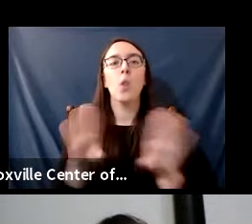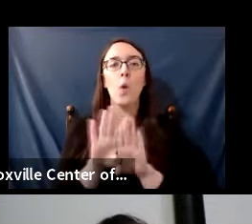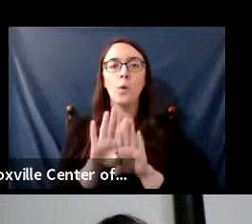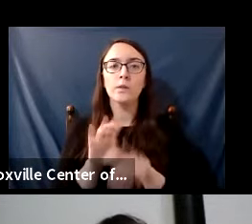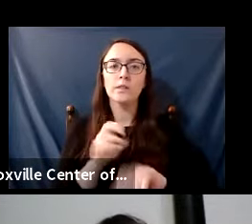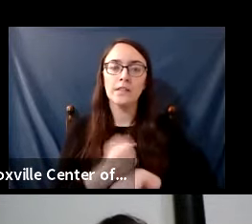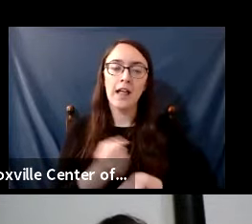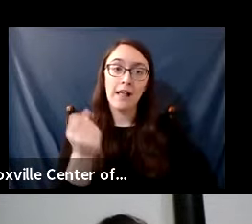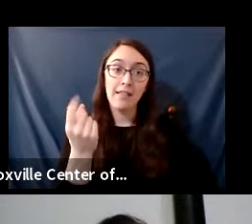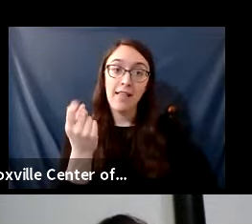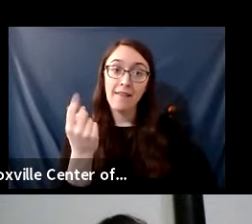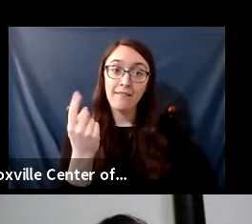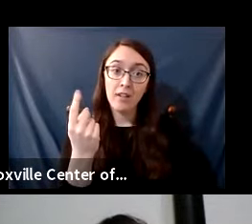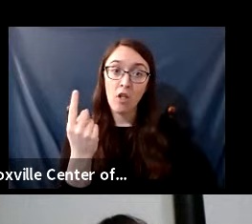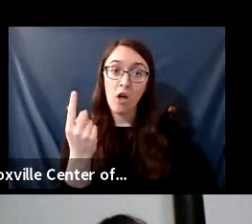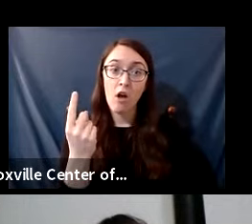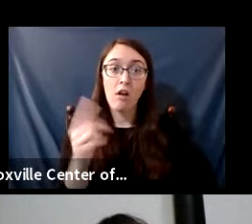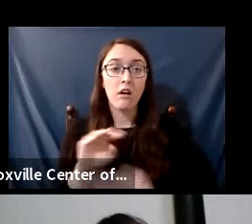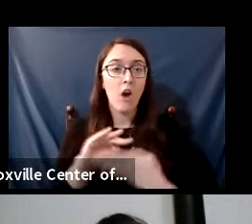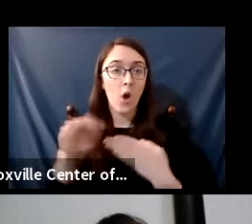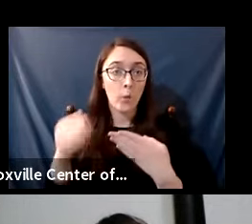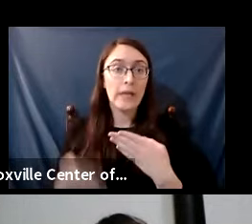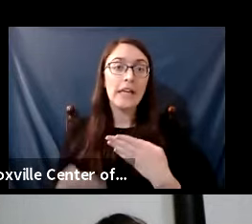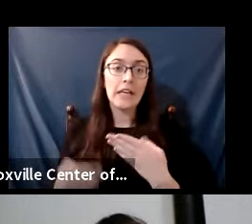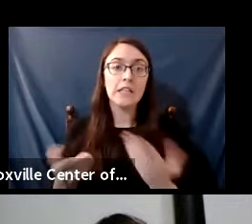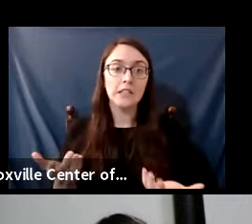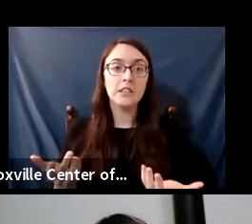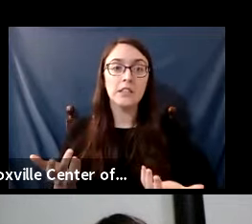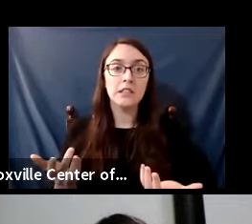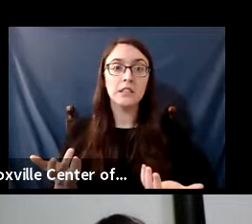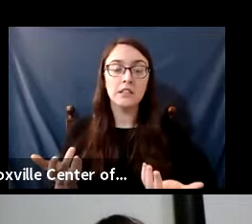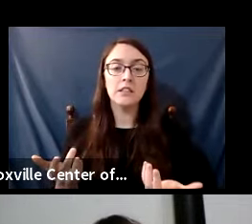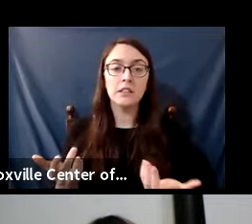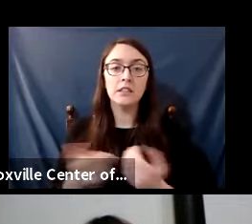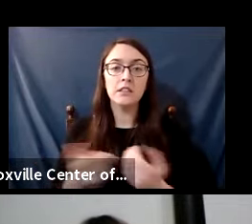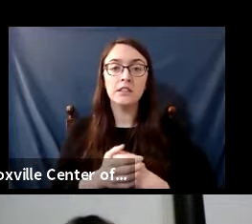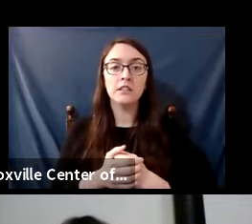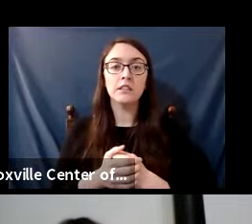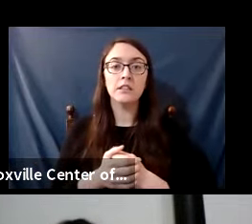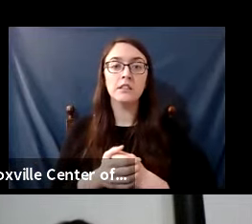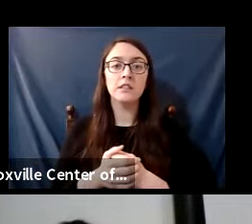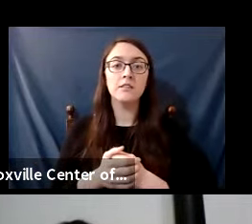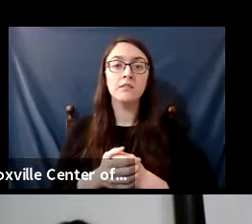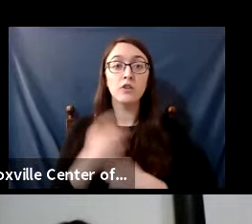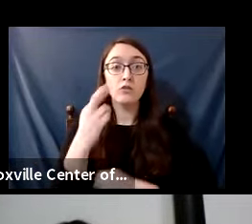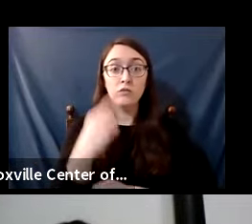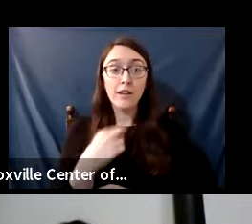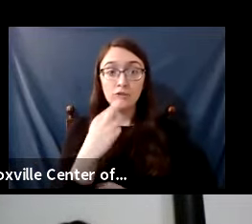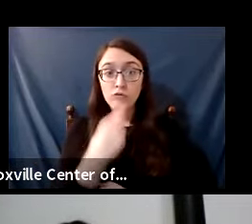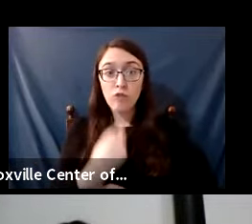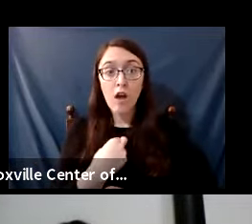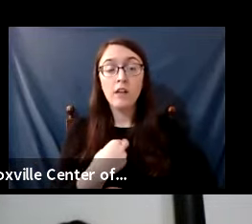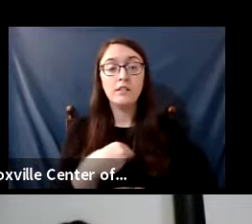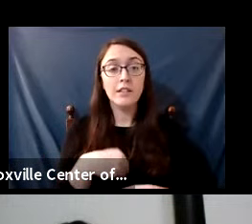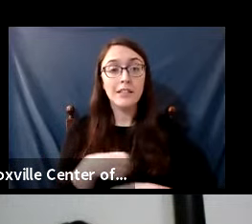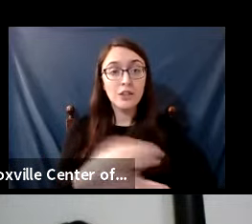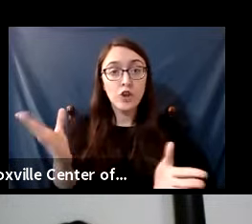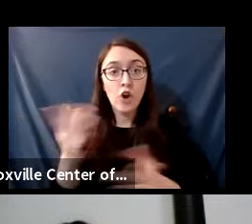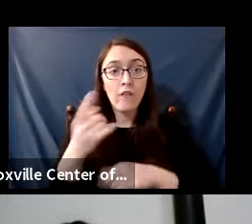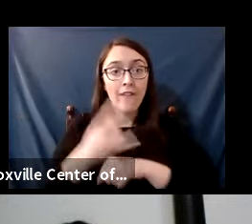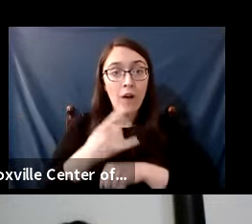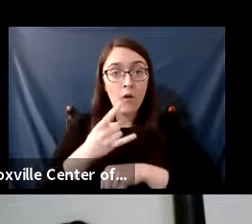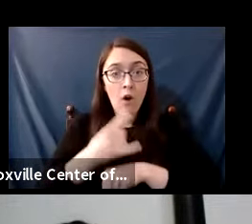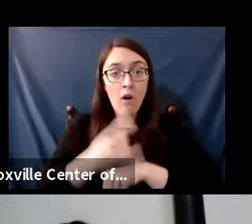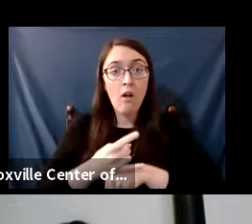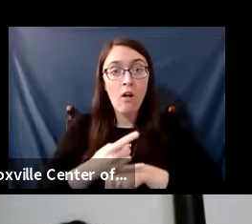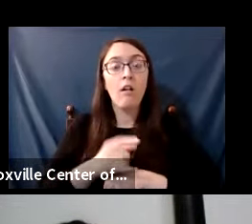on weekends in any case. So as far as the restaurants that serve alcohol, this would